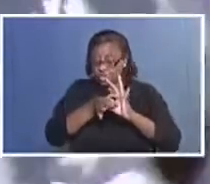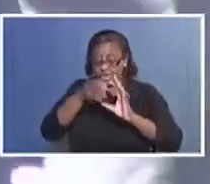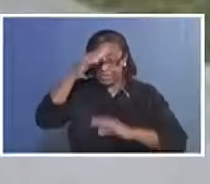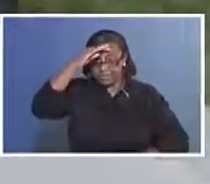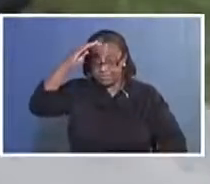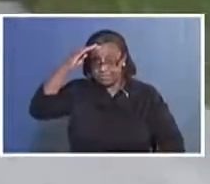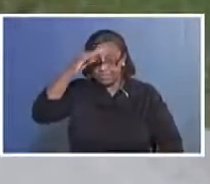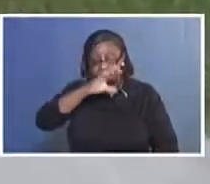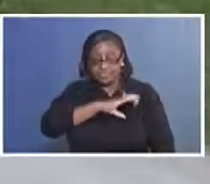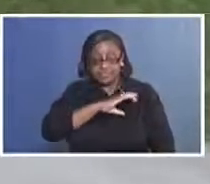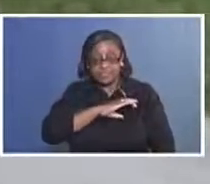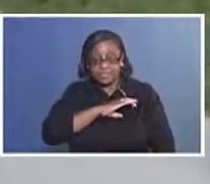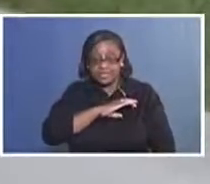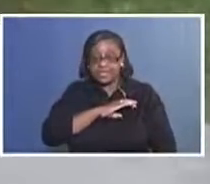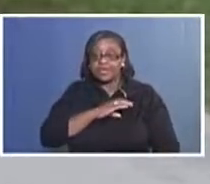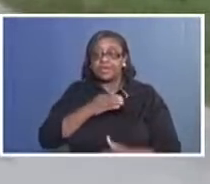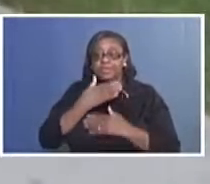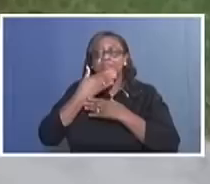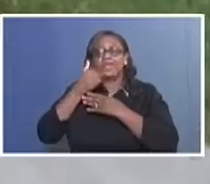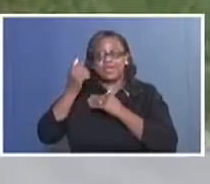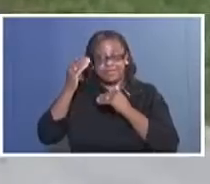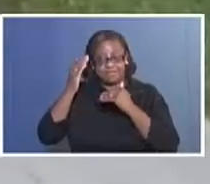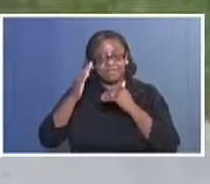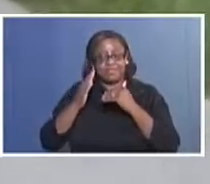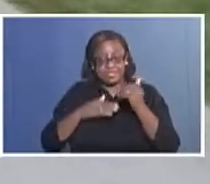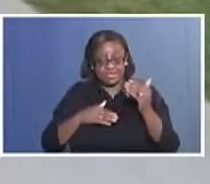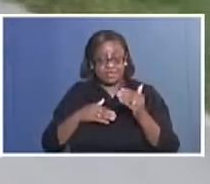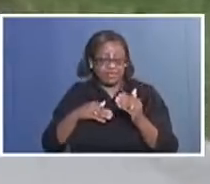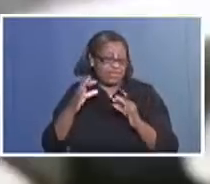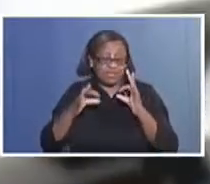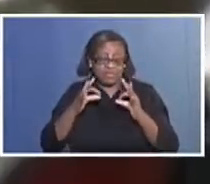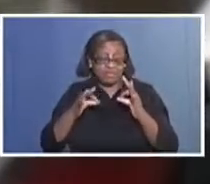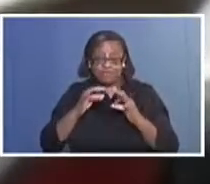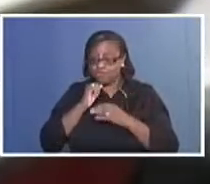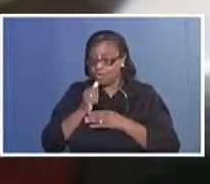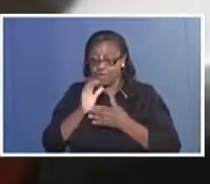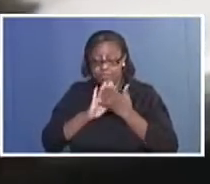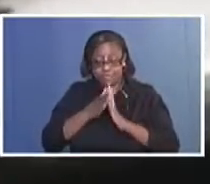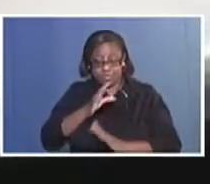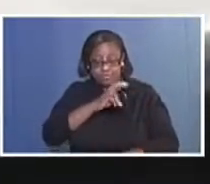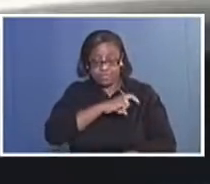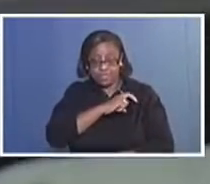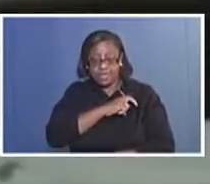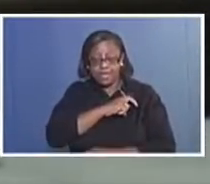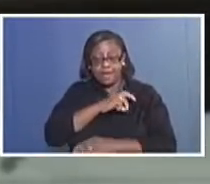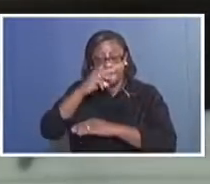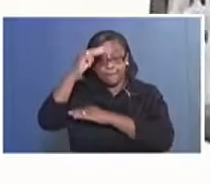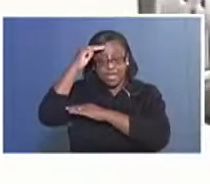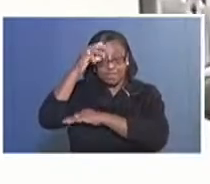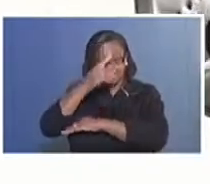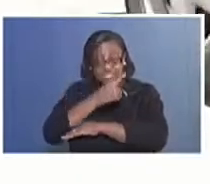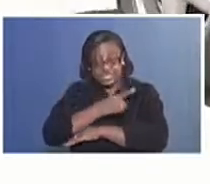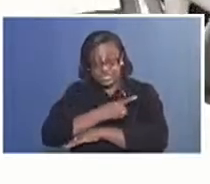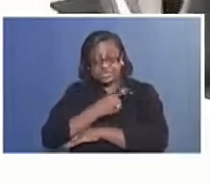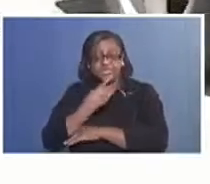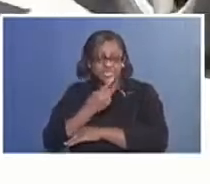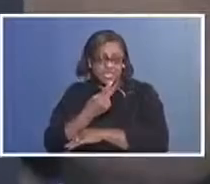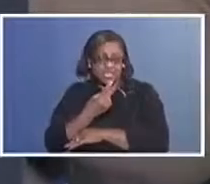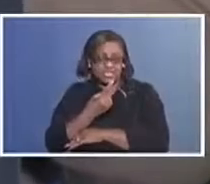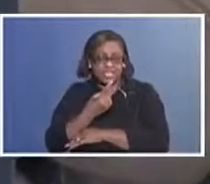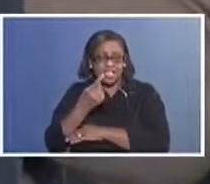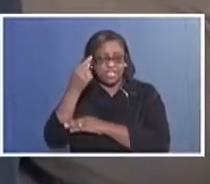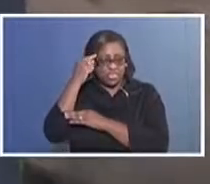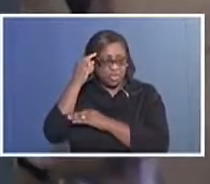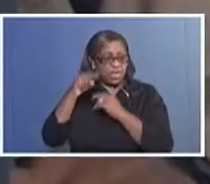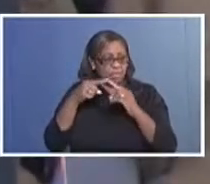have an advantage over their unvaccinated counterparts. While former Minister of National Security Marvin Dame says it was something that was being considered,